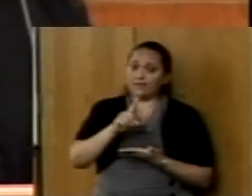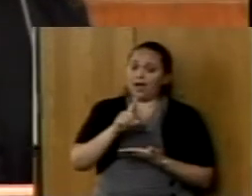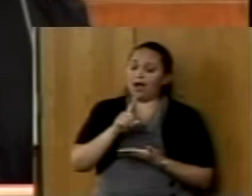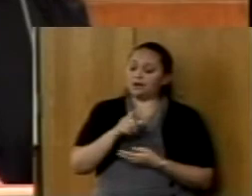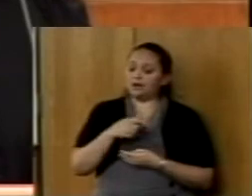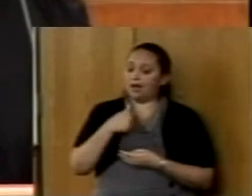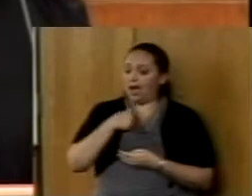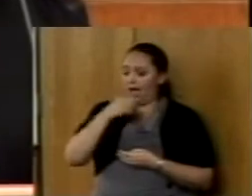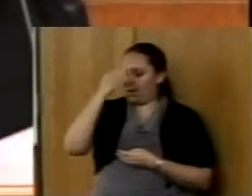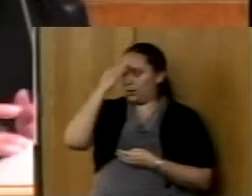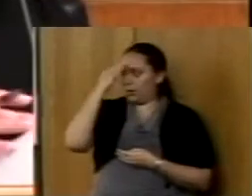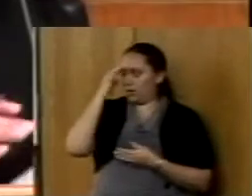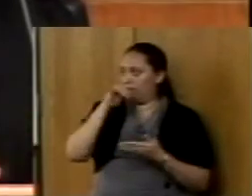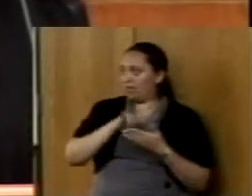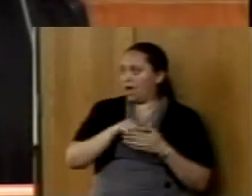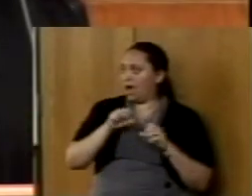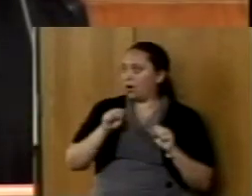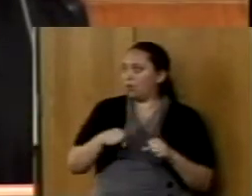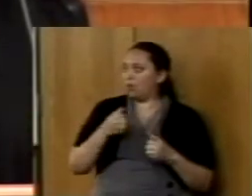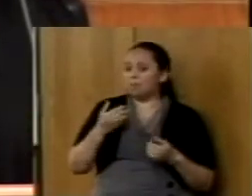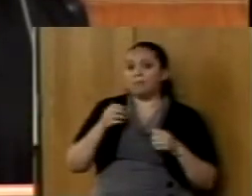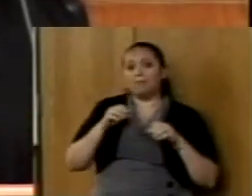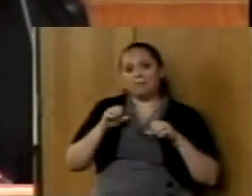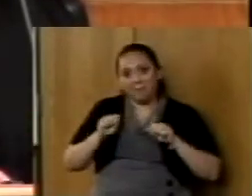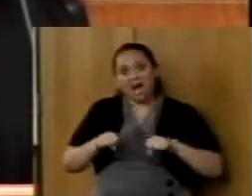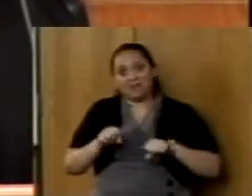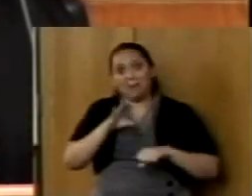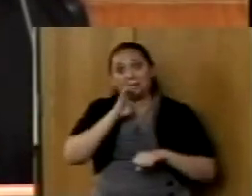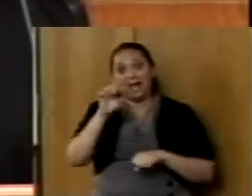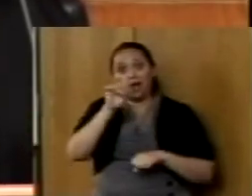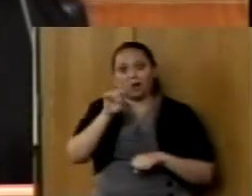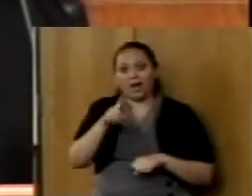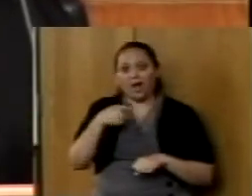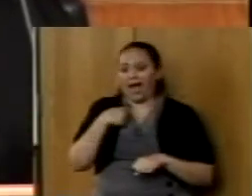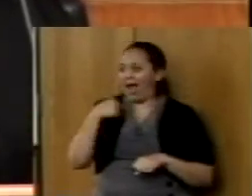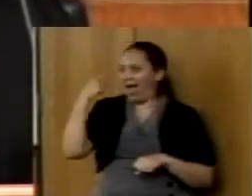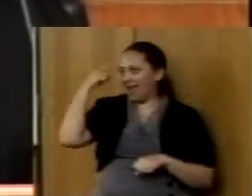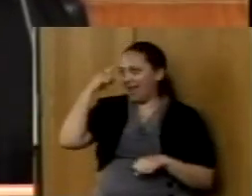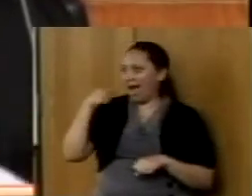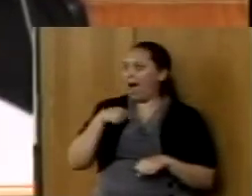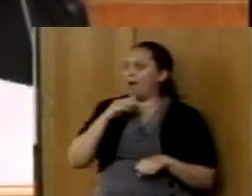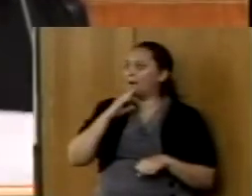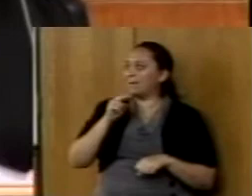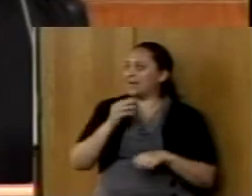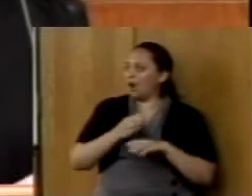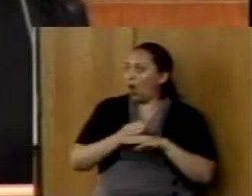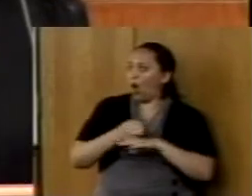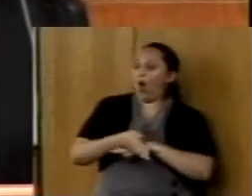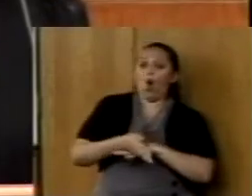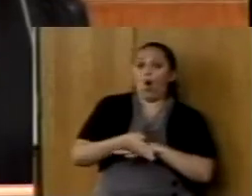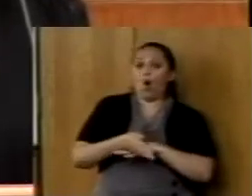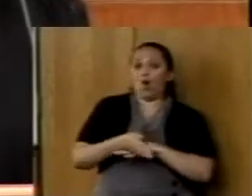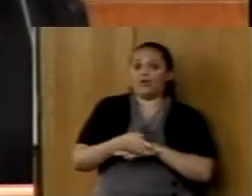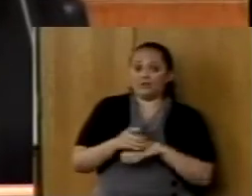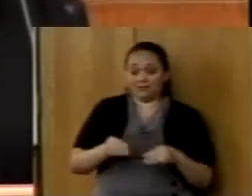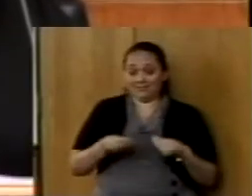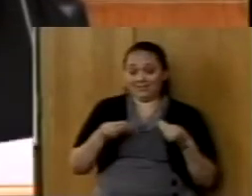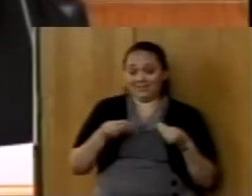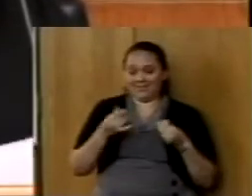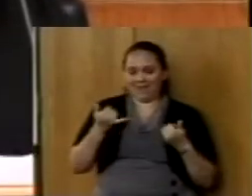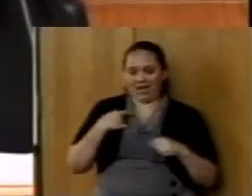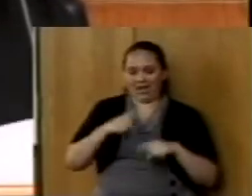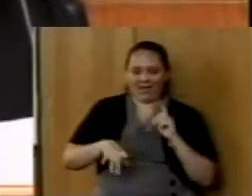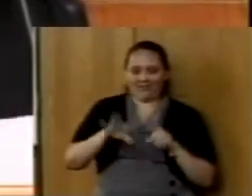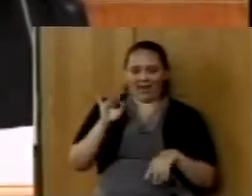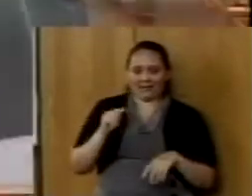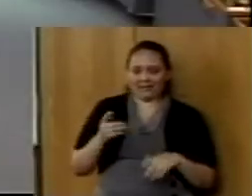that could possibly be a question, and I thought I was being over-prepared. And now I can't find it. Oh, okay.